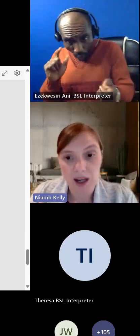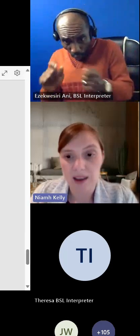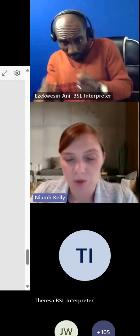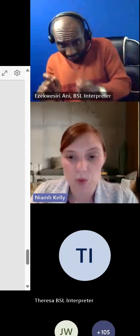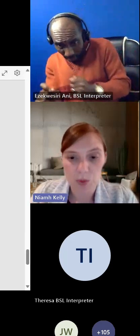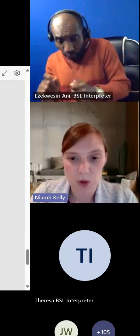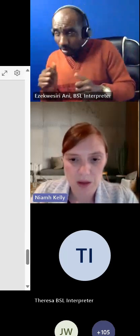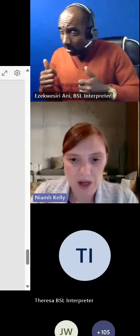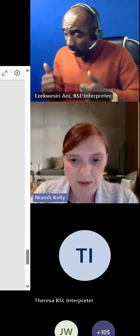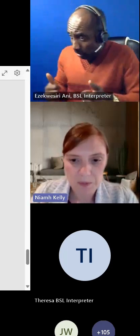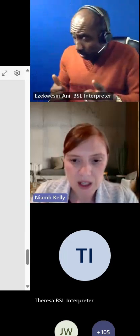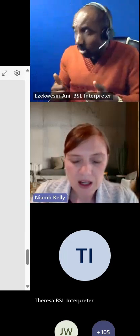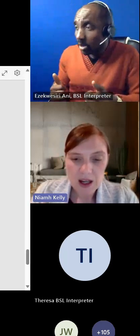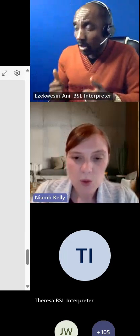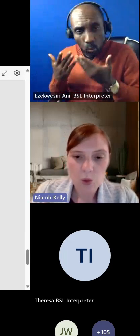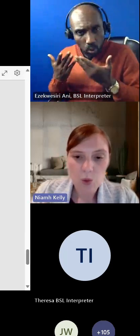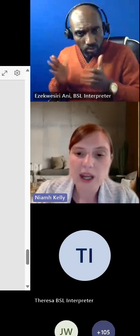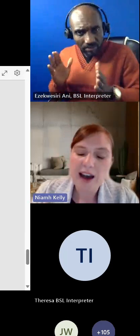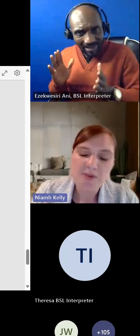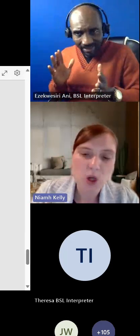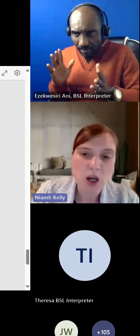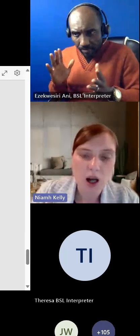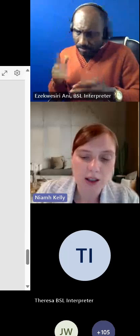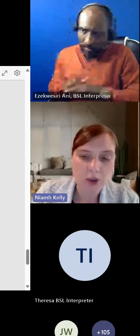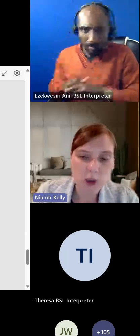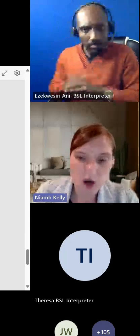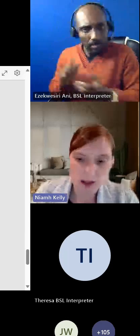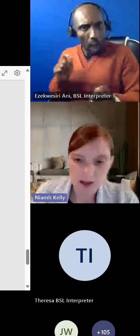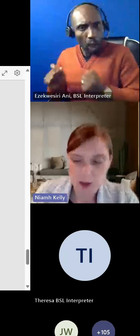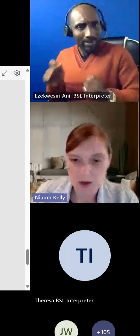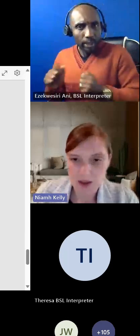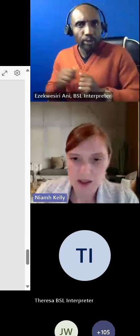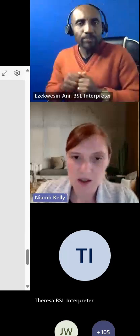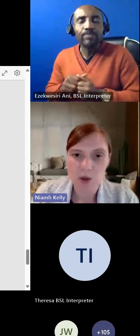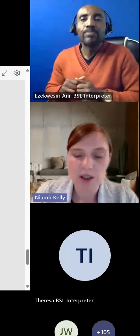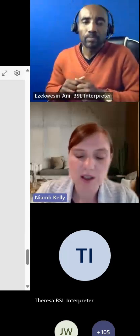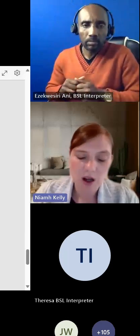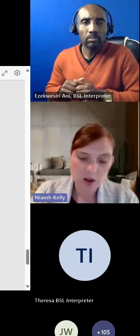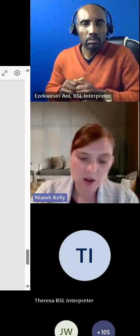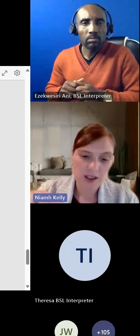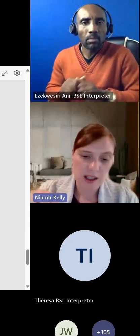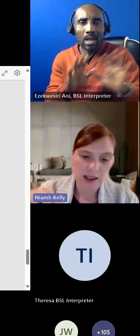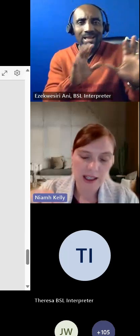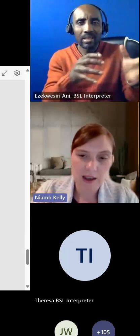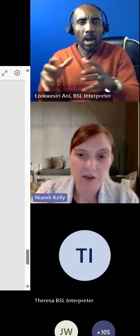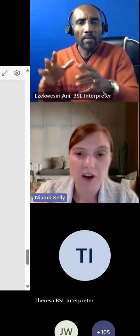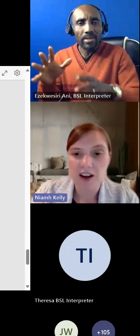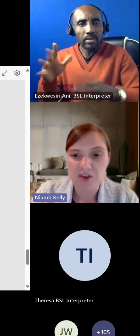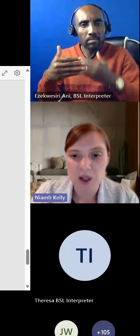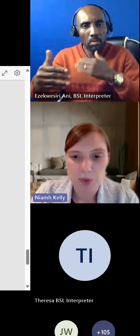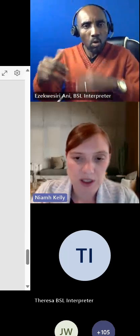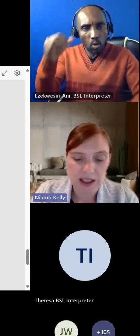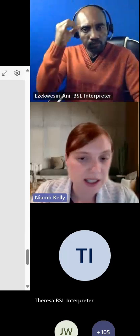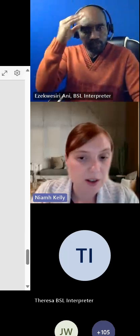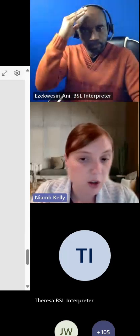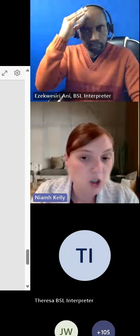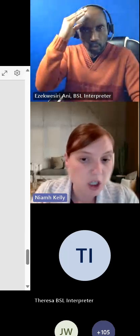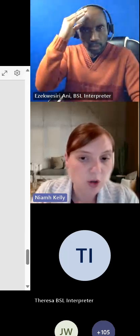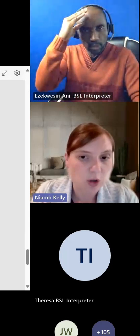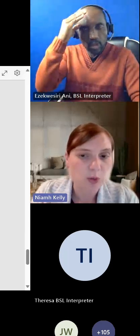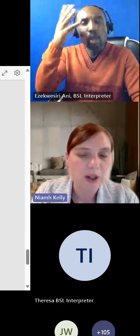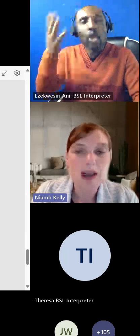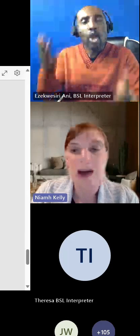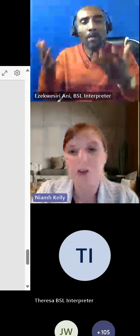we respect them and we put them in. We have more knowledge across departments. So it's not just that the 5 people in